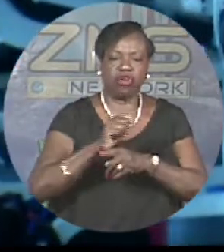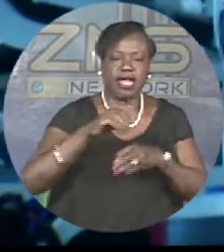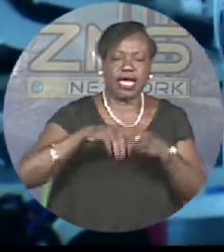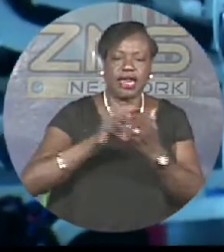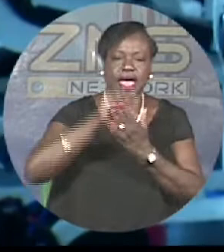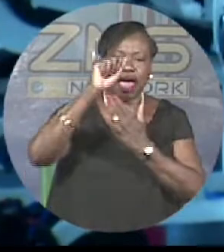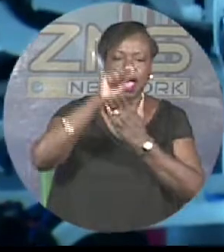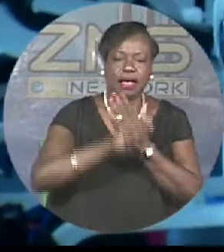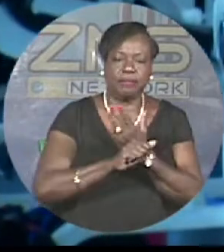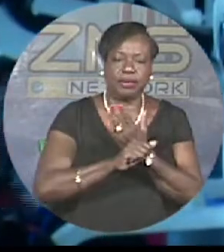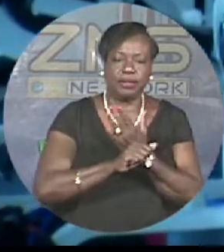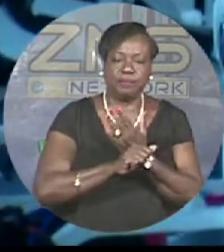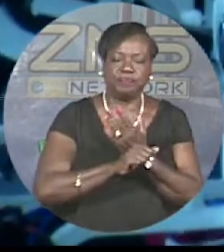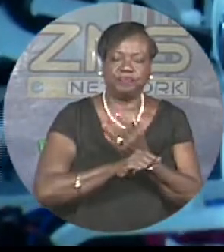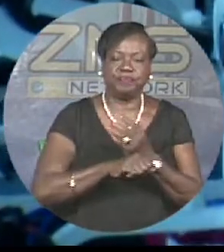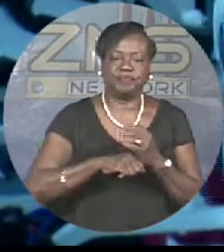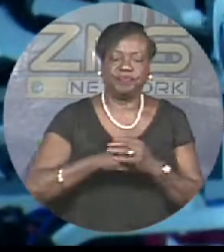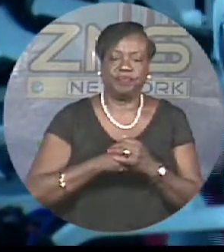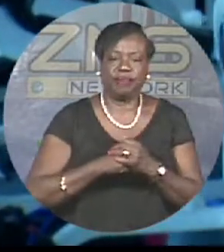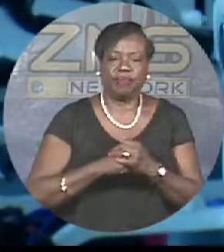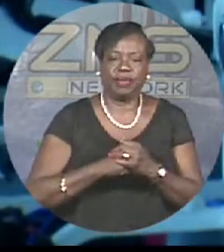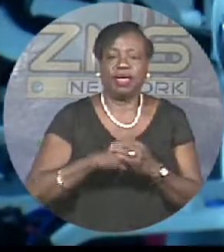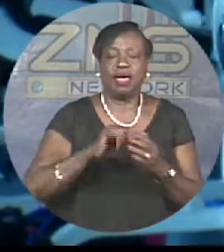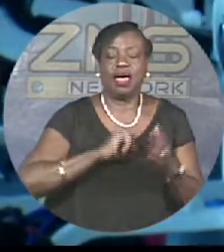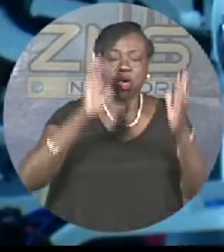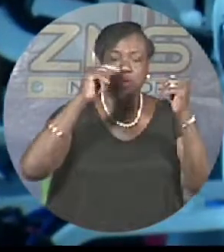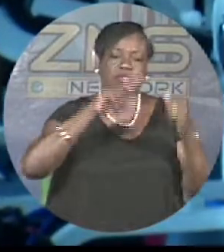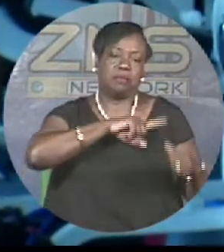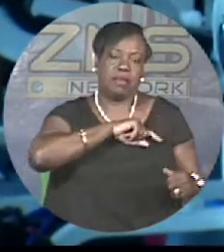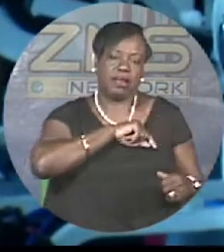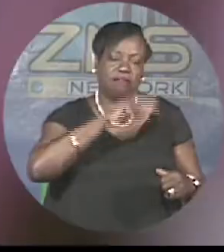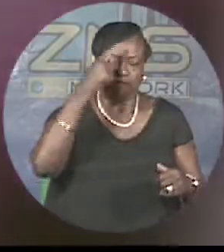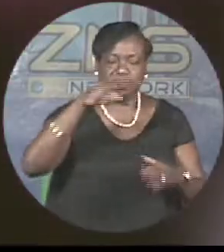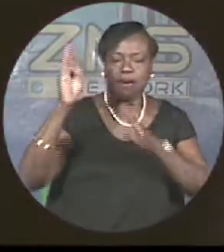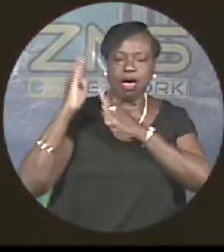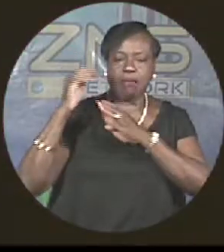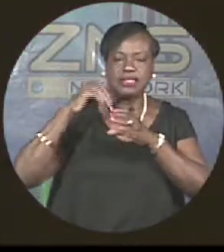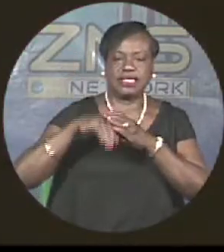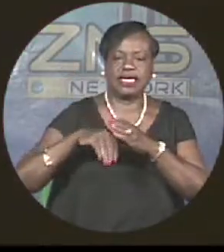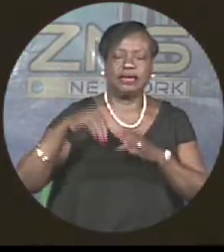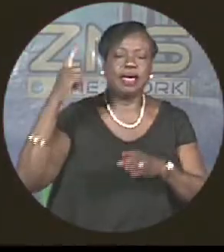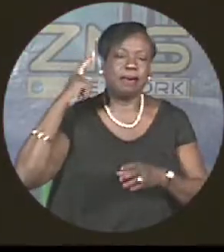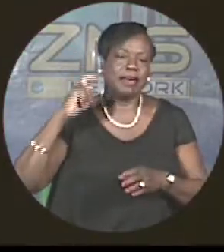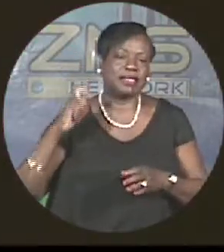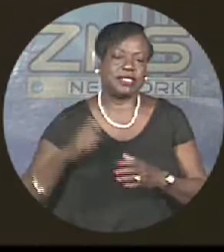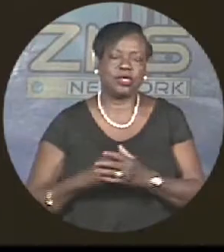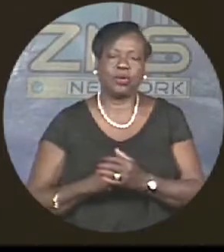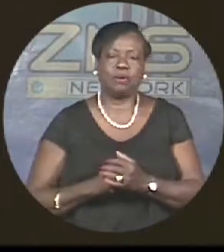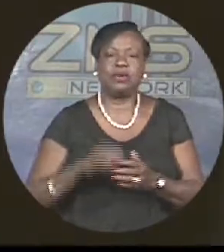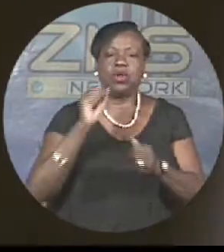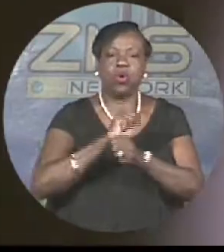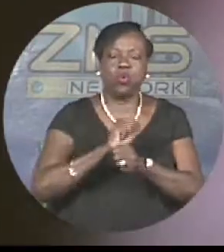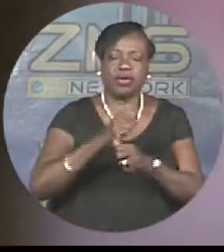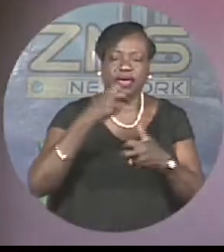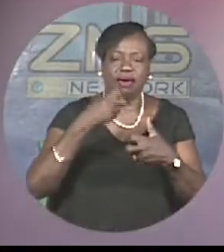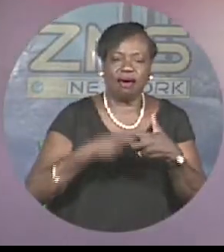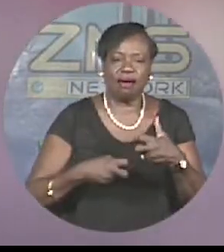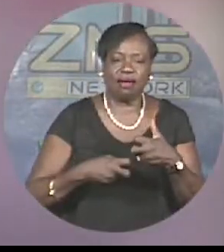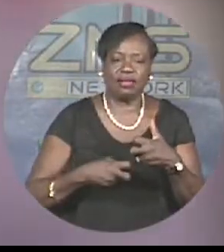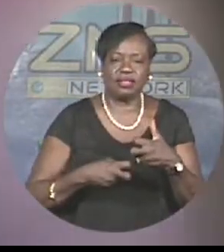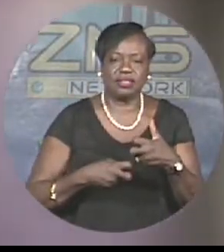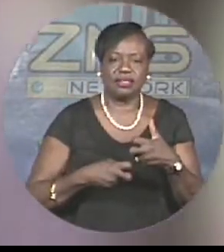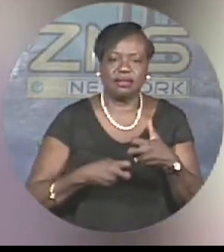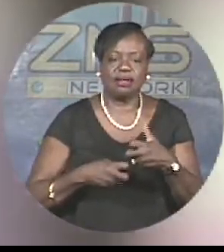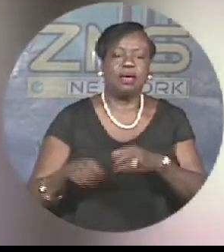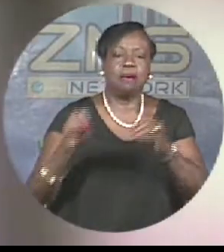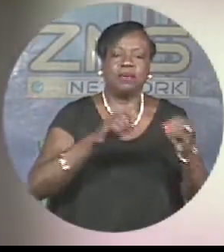win nationals, so I'm hoping to medal for the Bahamas in Mexico. I've been working hard, and I want to, you know, put